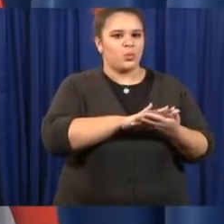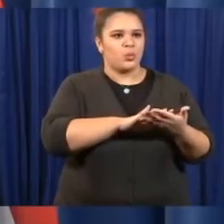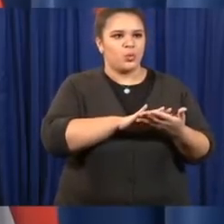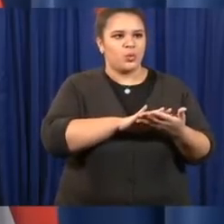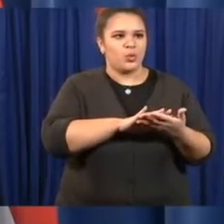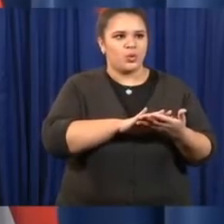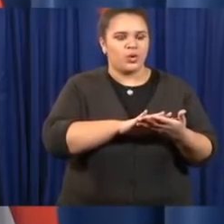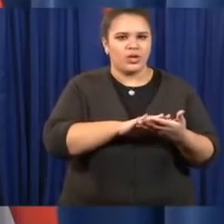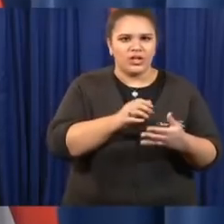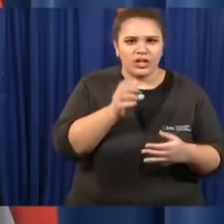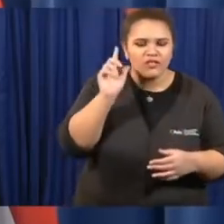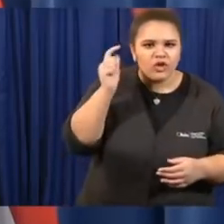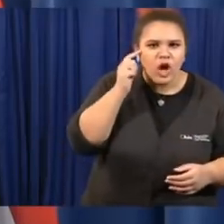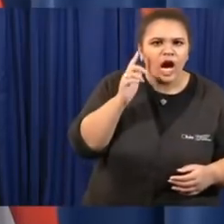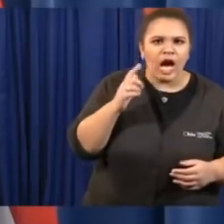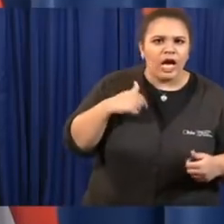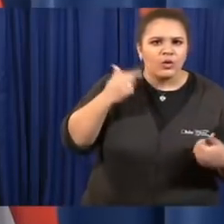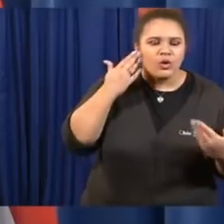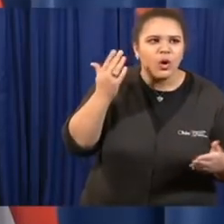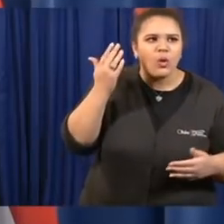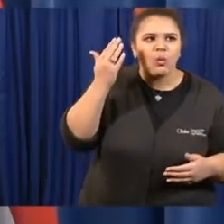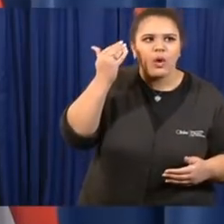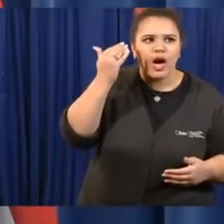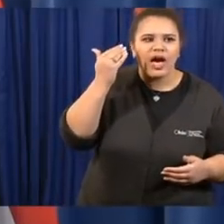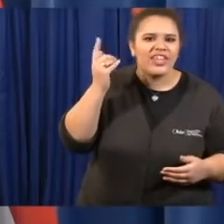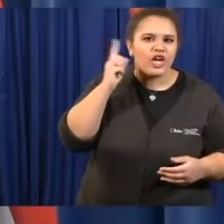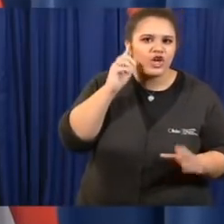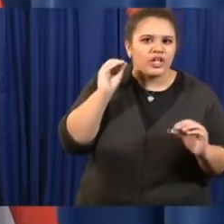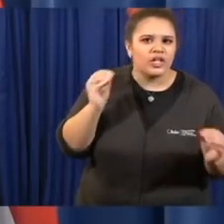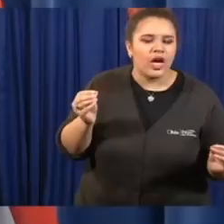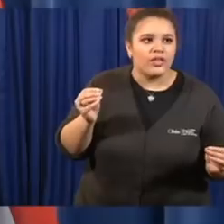go in there. I'm not sure why. And then I was getting nothing.